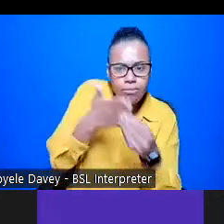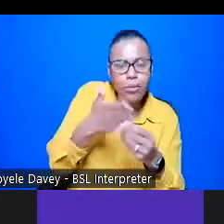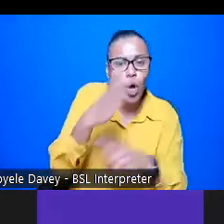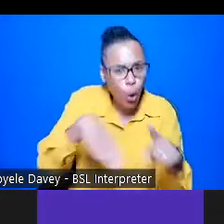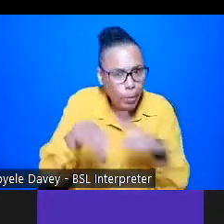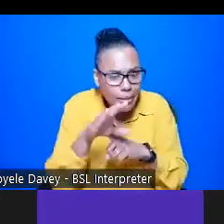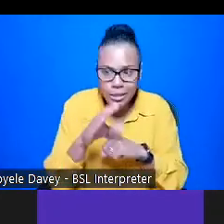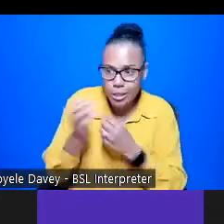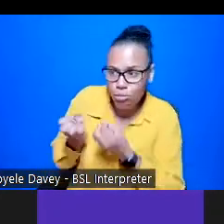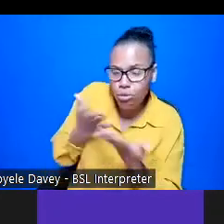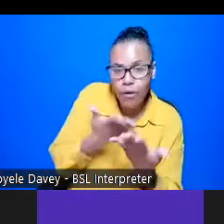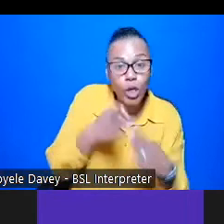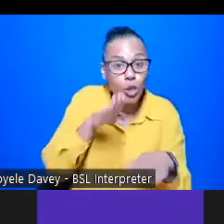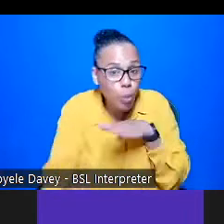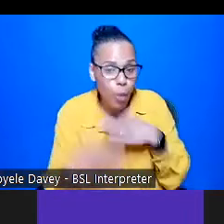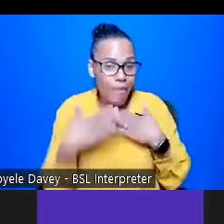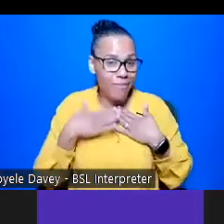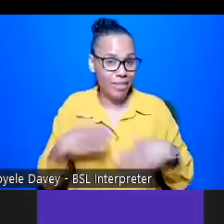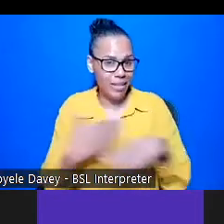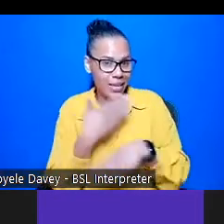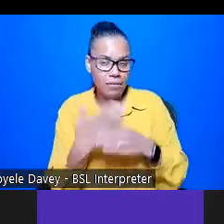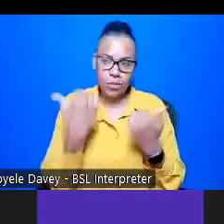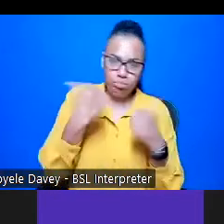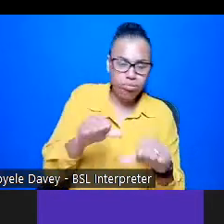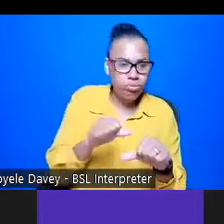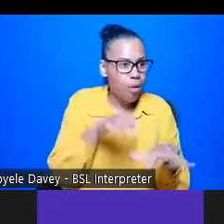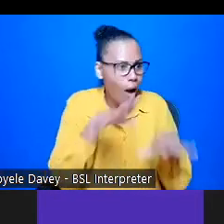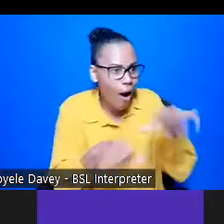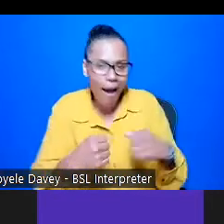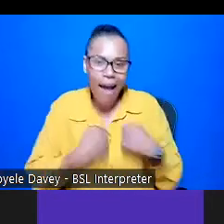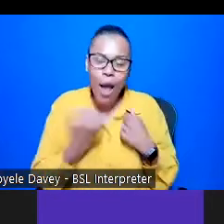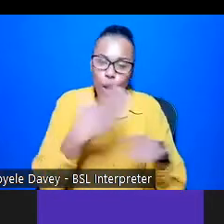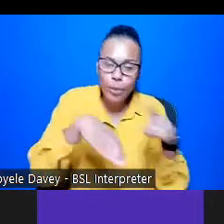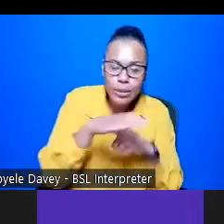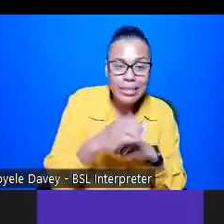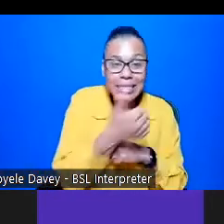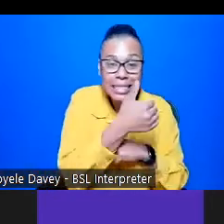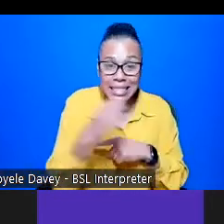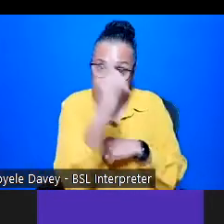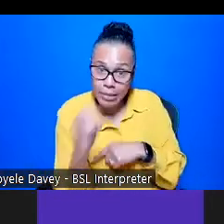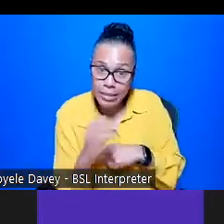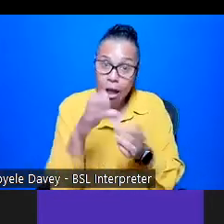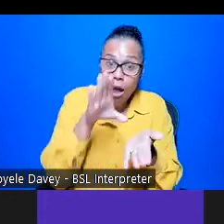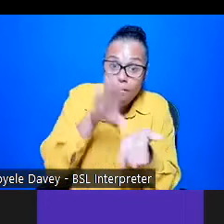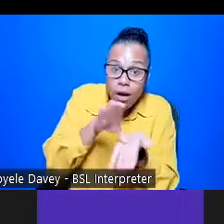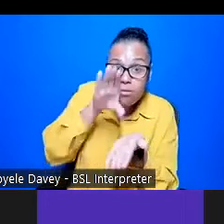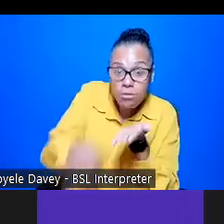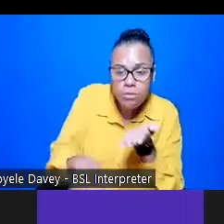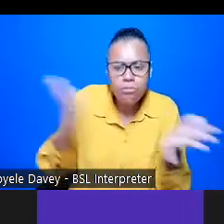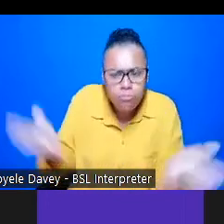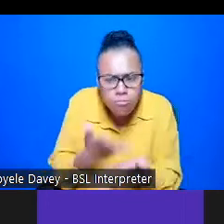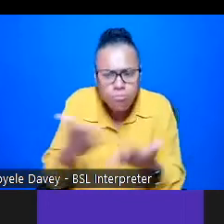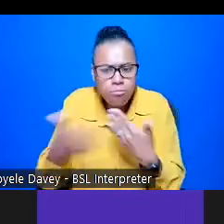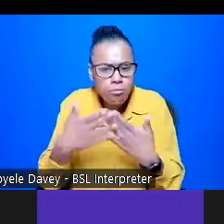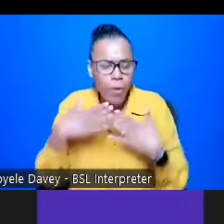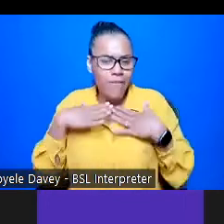sport and physical activity to our communities, with over 60% of funds going directly towards encouraging physical activity